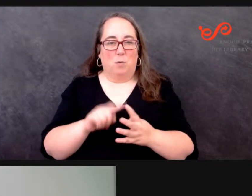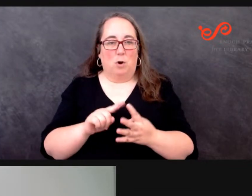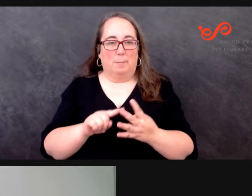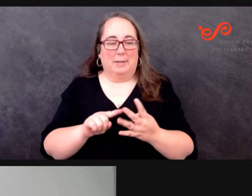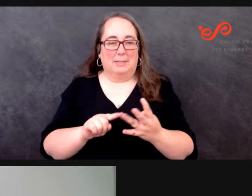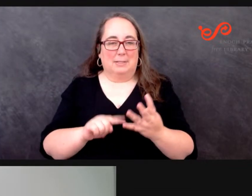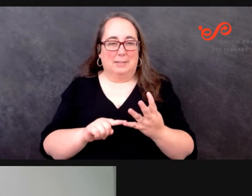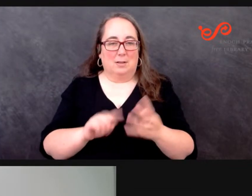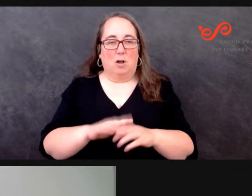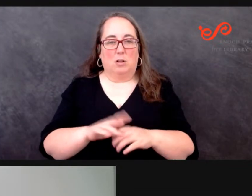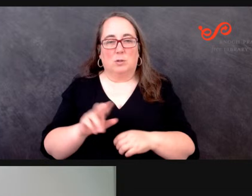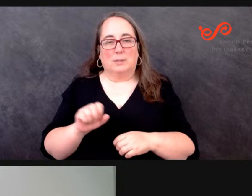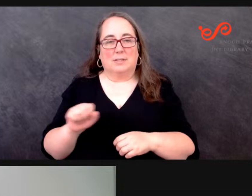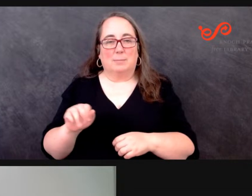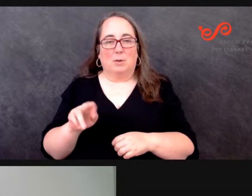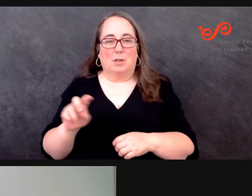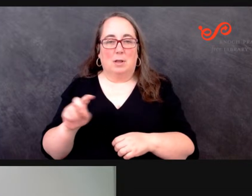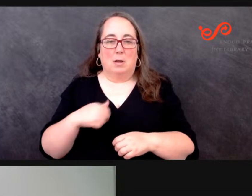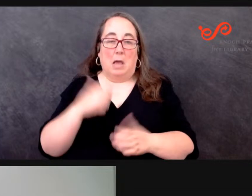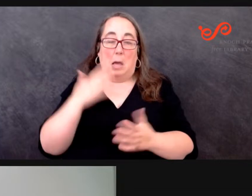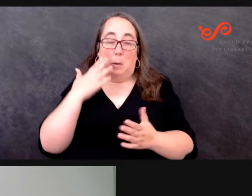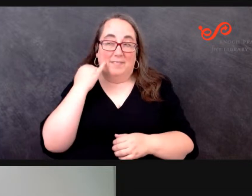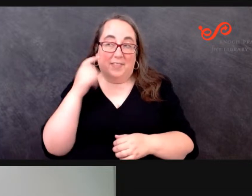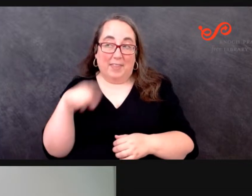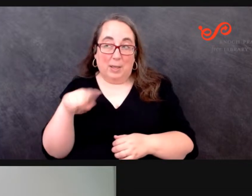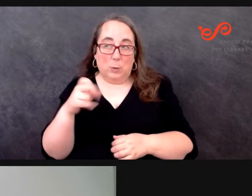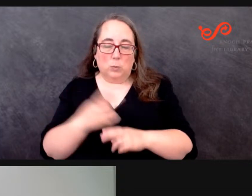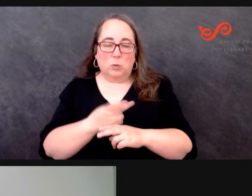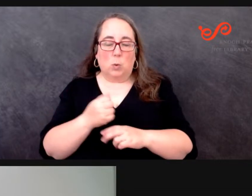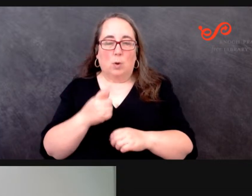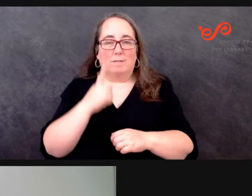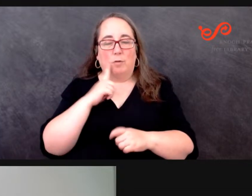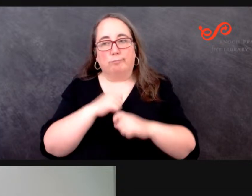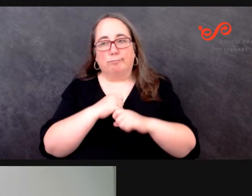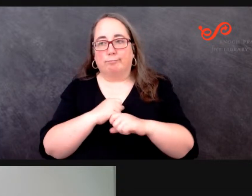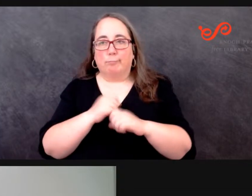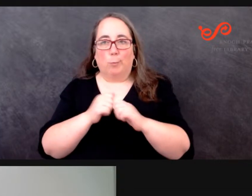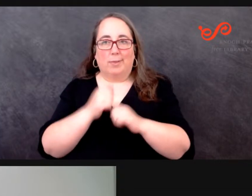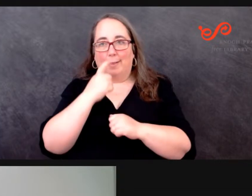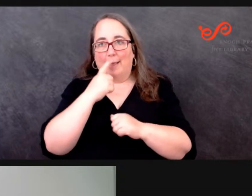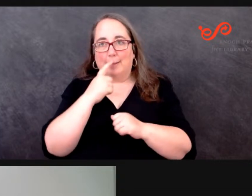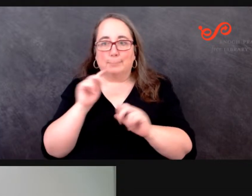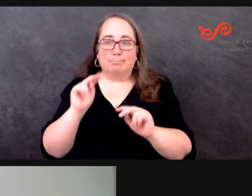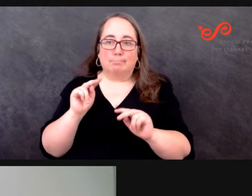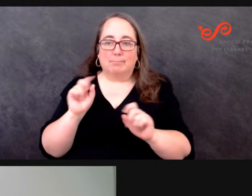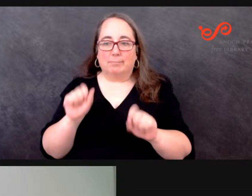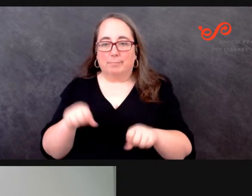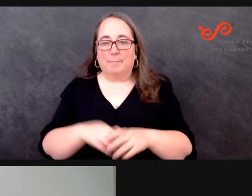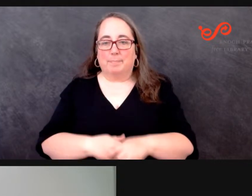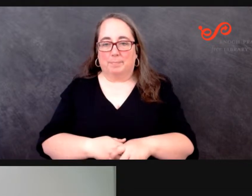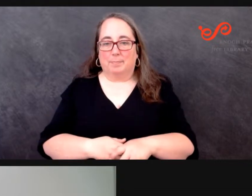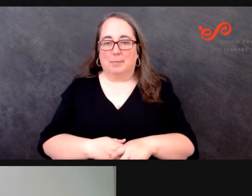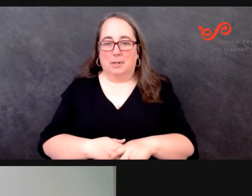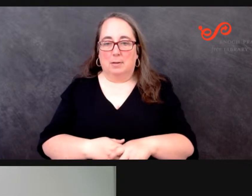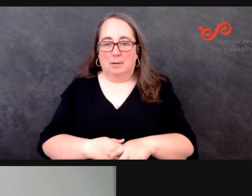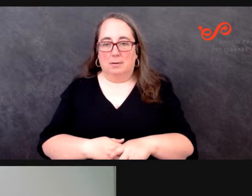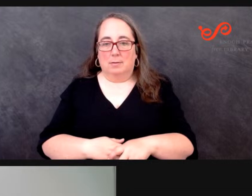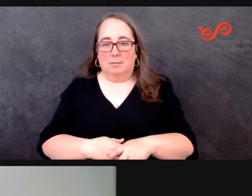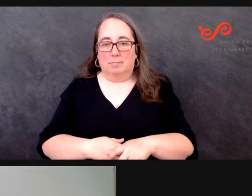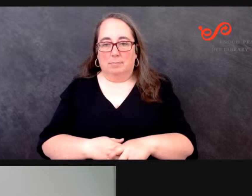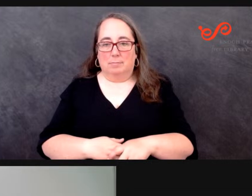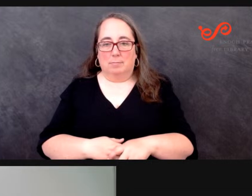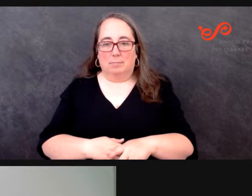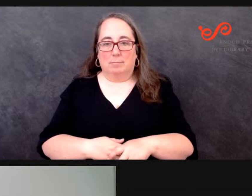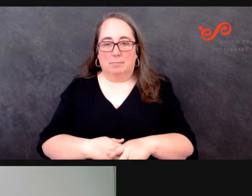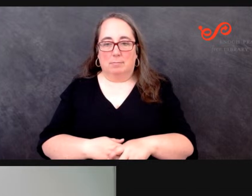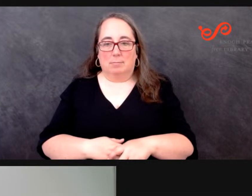on the USS Maryland. I'm not sure if they use it or if it's also just protected behind glass. Those pieces, they might be